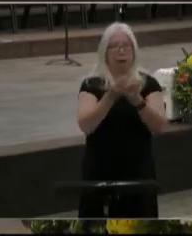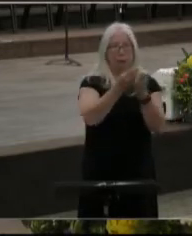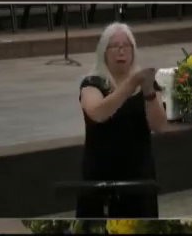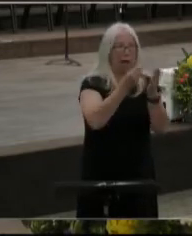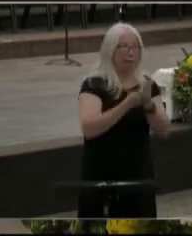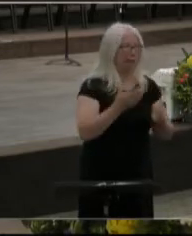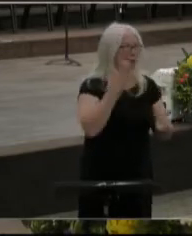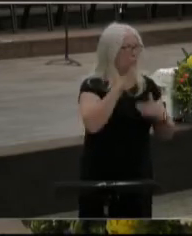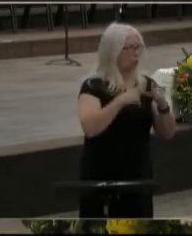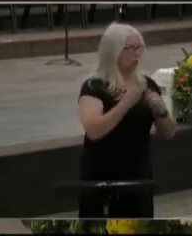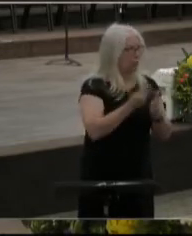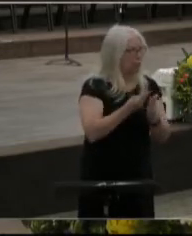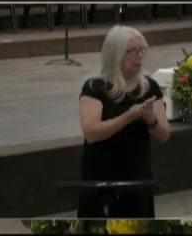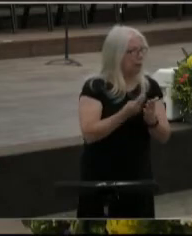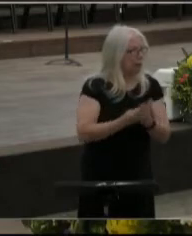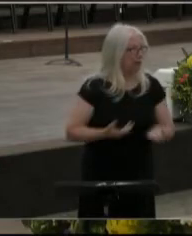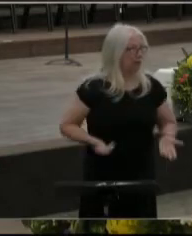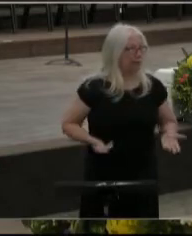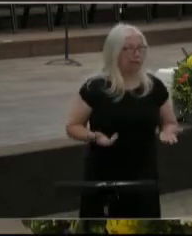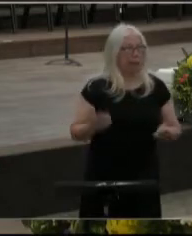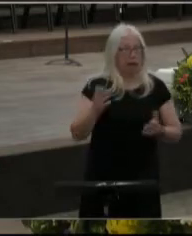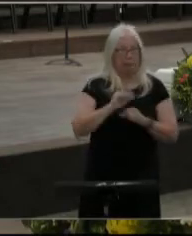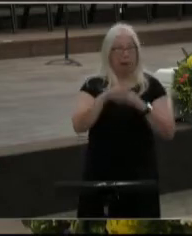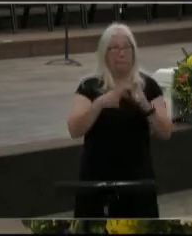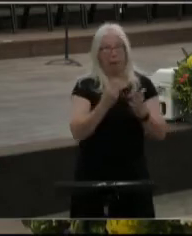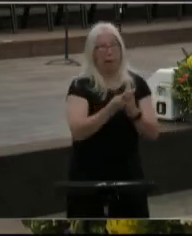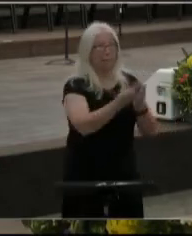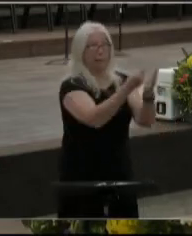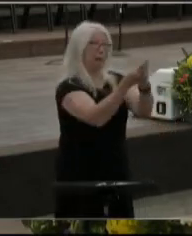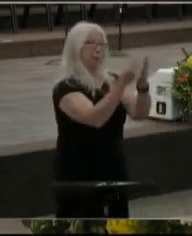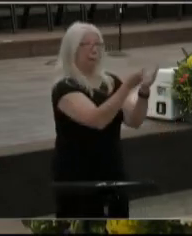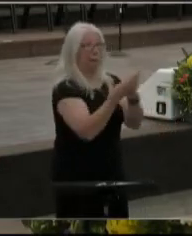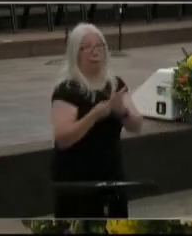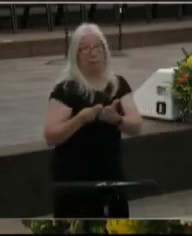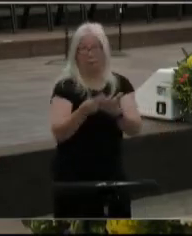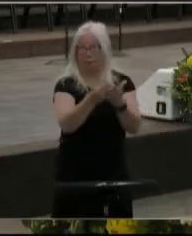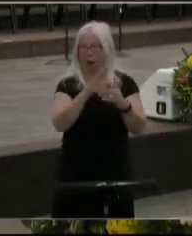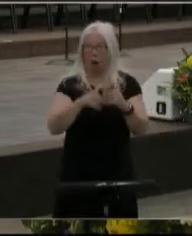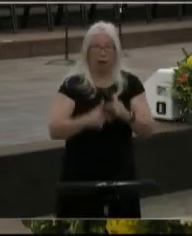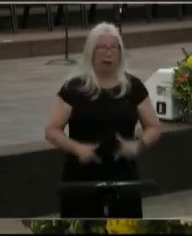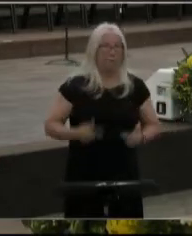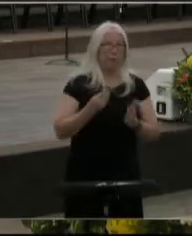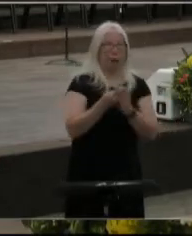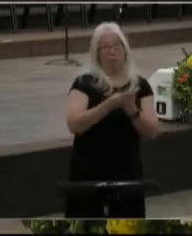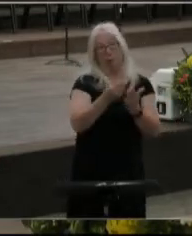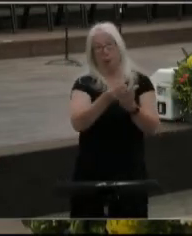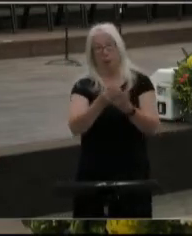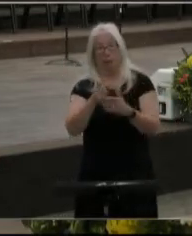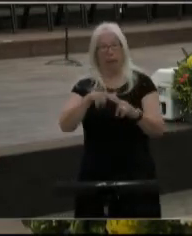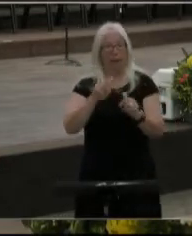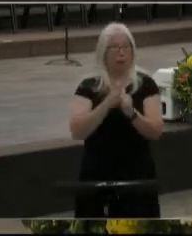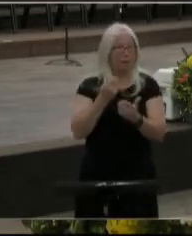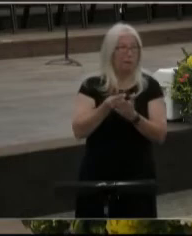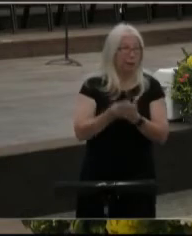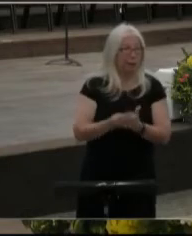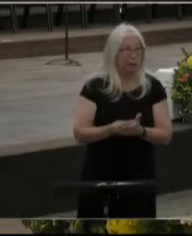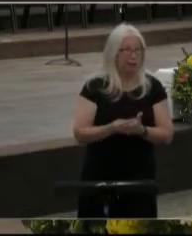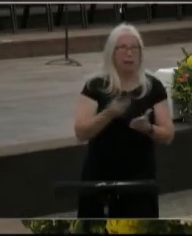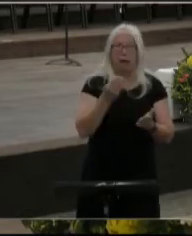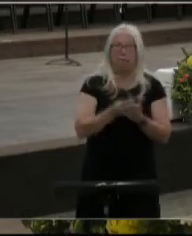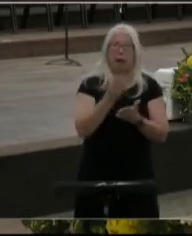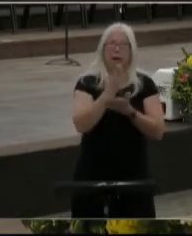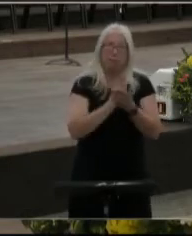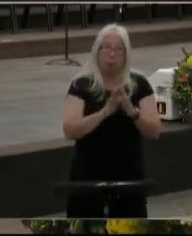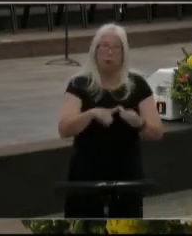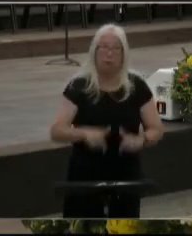money. It's all about money, right? And everybody's about money. Money, money, money, money, money. And our whole life's about money. Whole life's about money. We can't get away from money. Money's